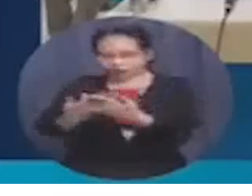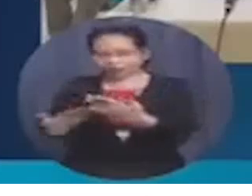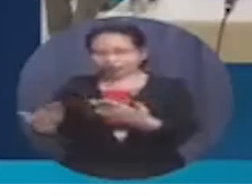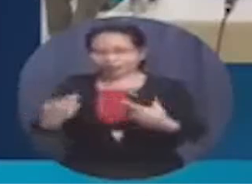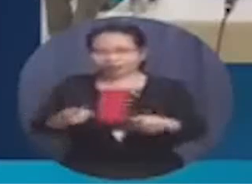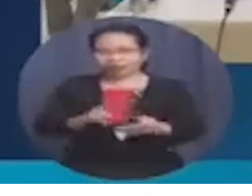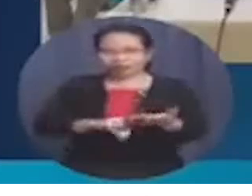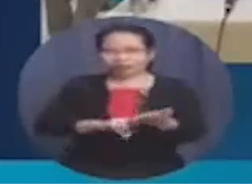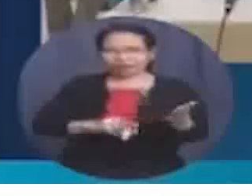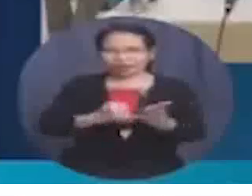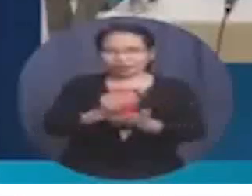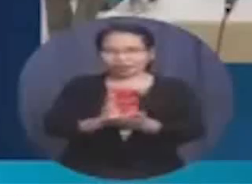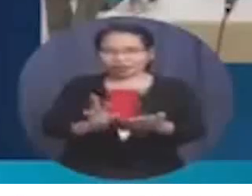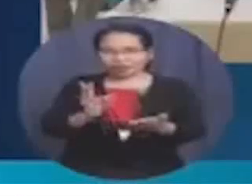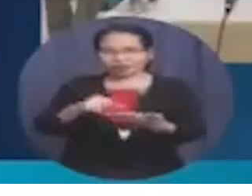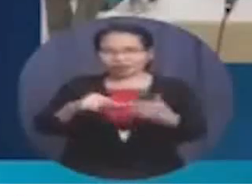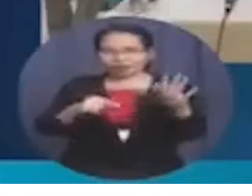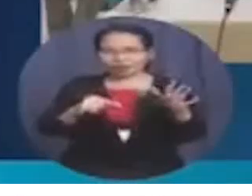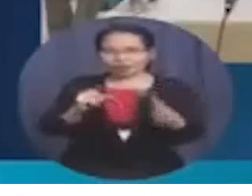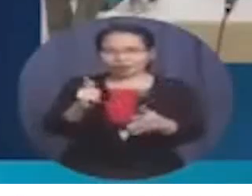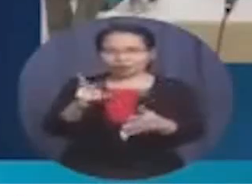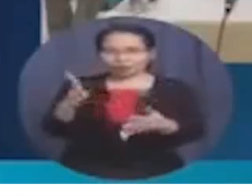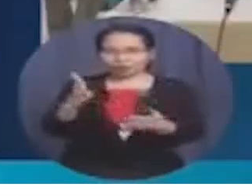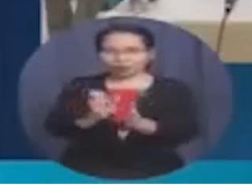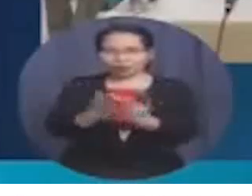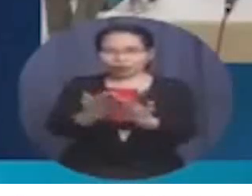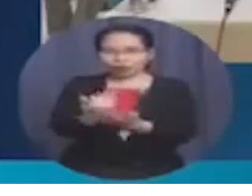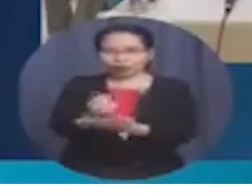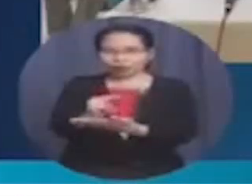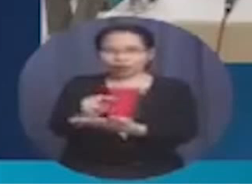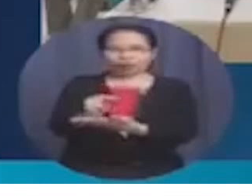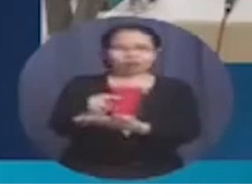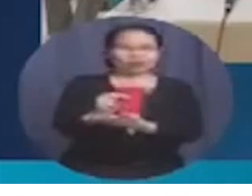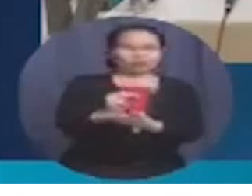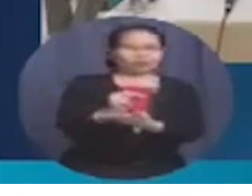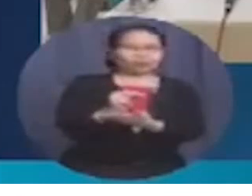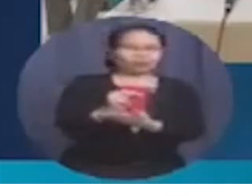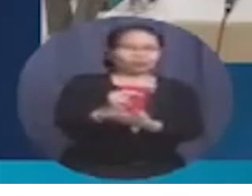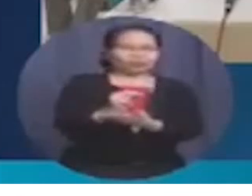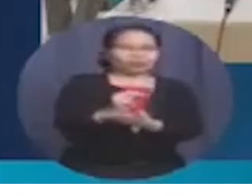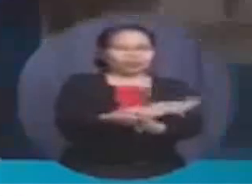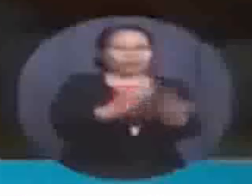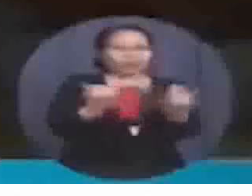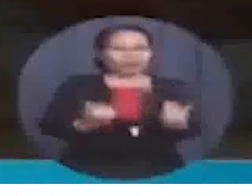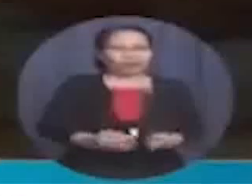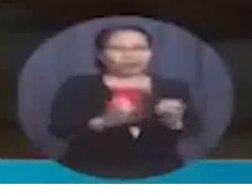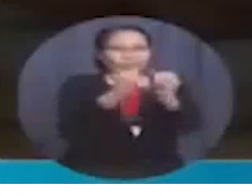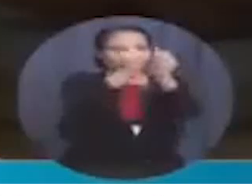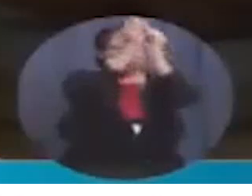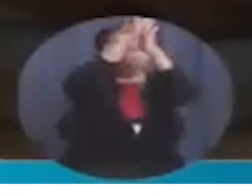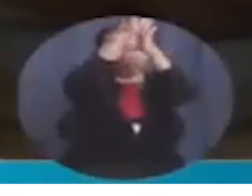Let us read 17:5 and 24 of the book of John, Brother Daniel. And now, O